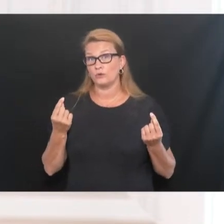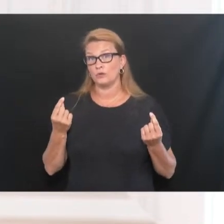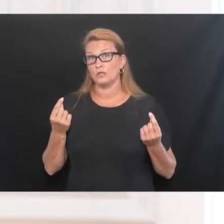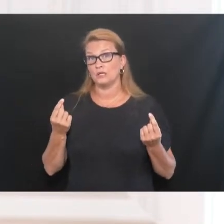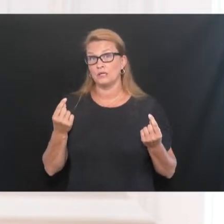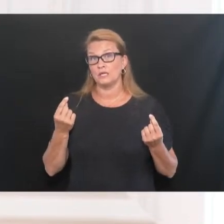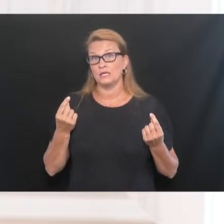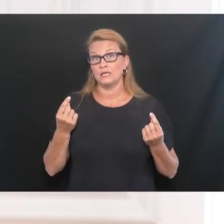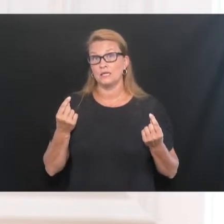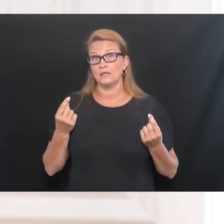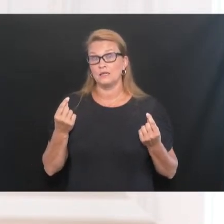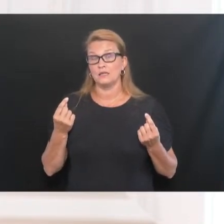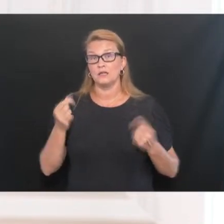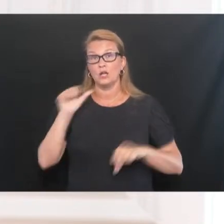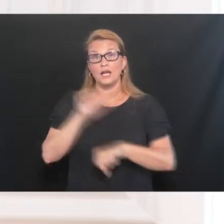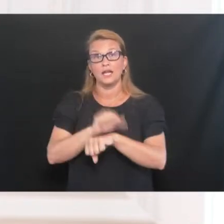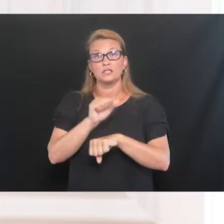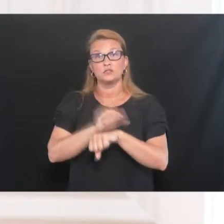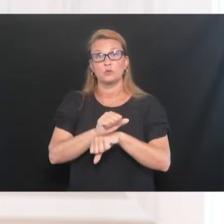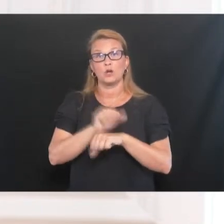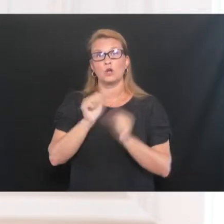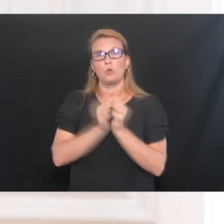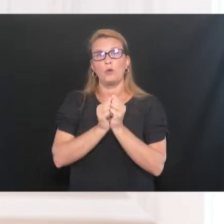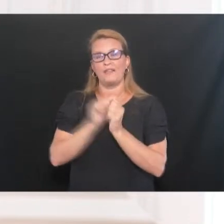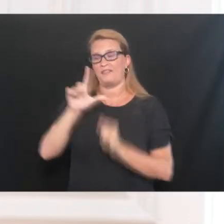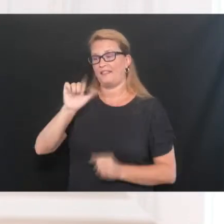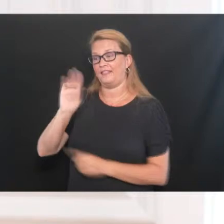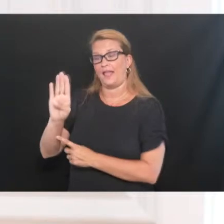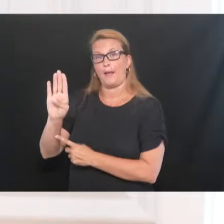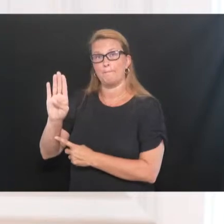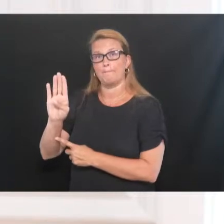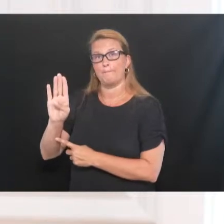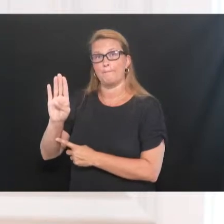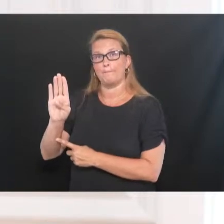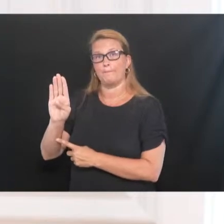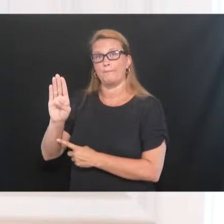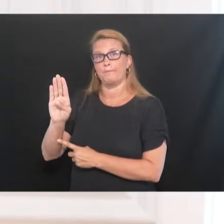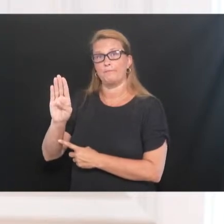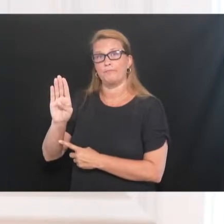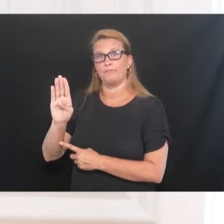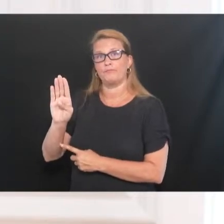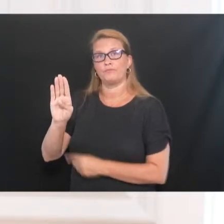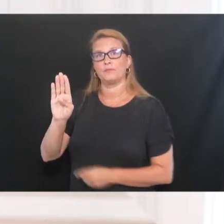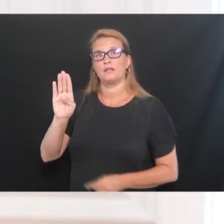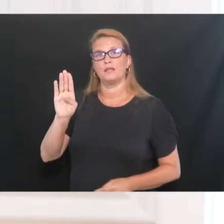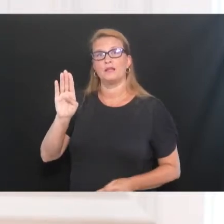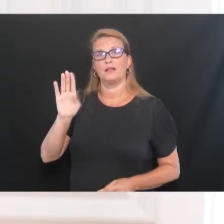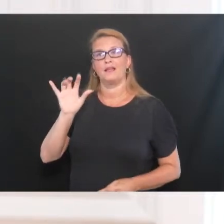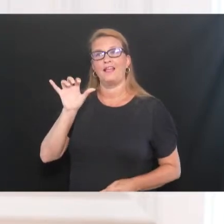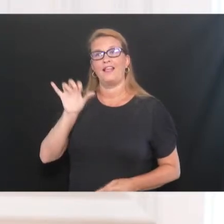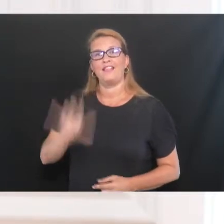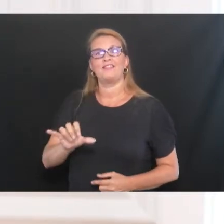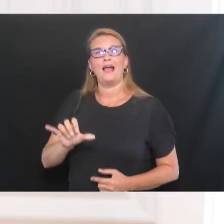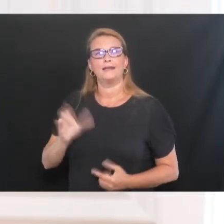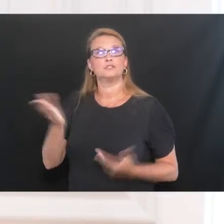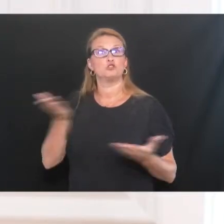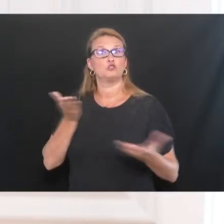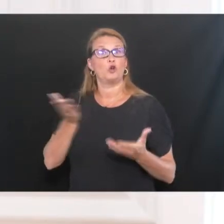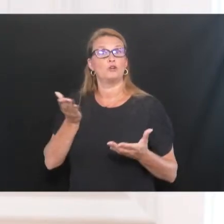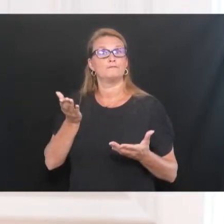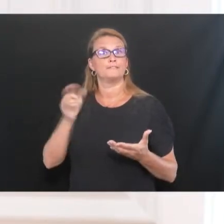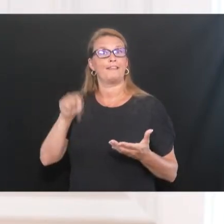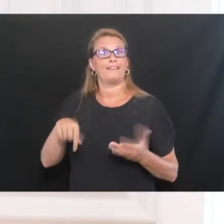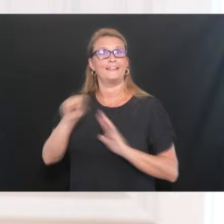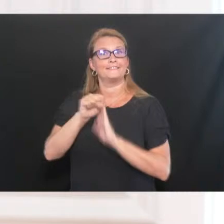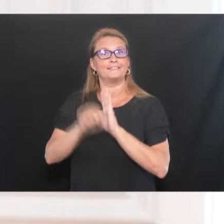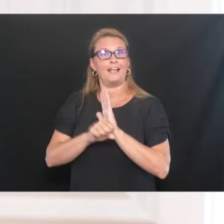with our reference laboratory, which is a laboratory that has served the state